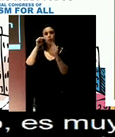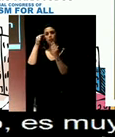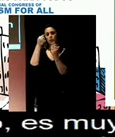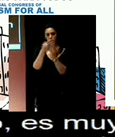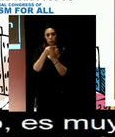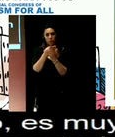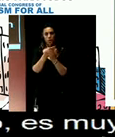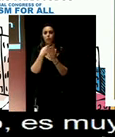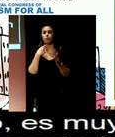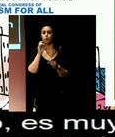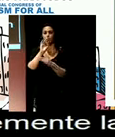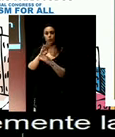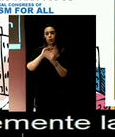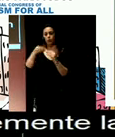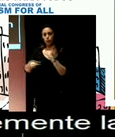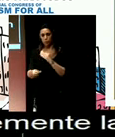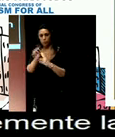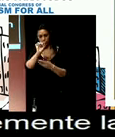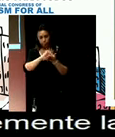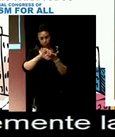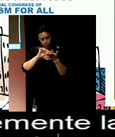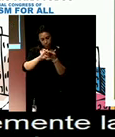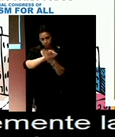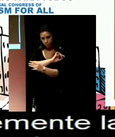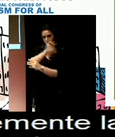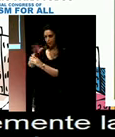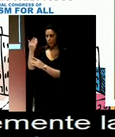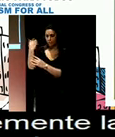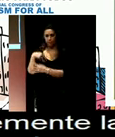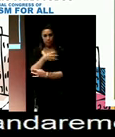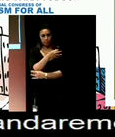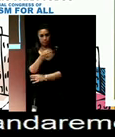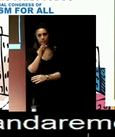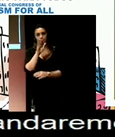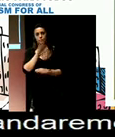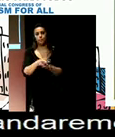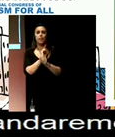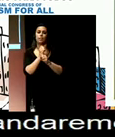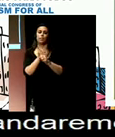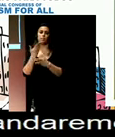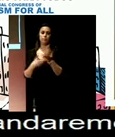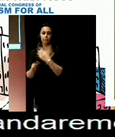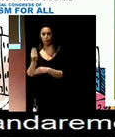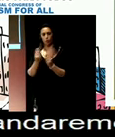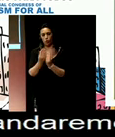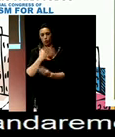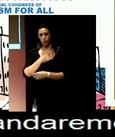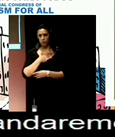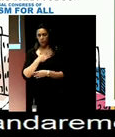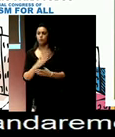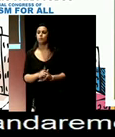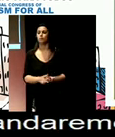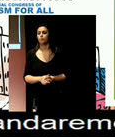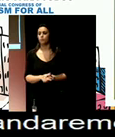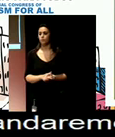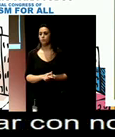in, and you're ready to work within the platform. What it hopes to do is what's mentioned there. You can sell products,